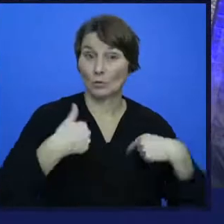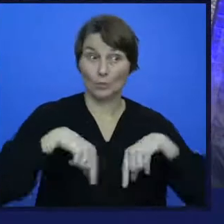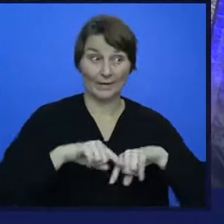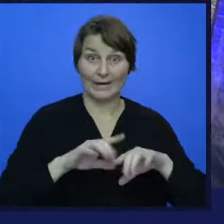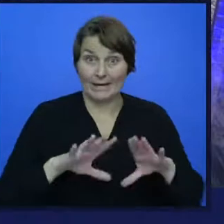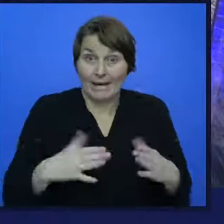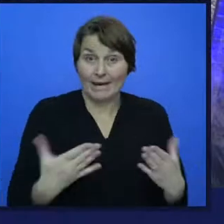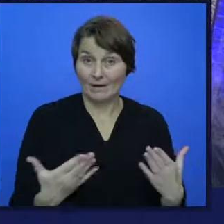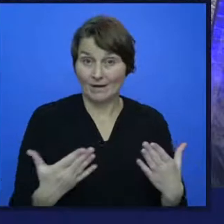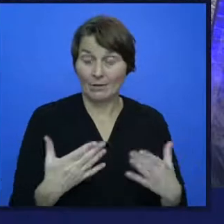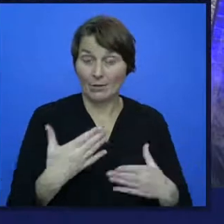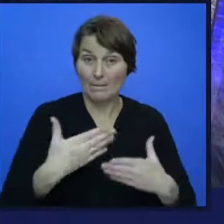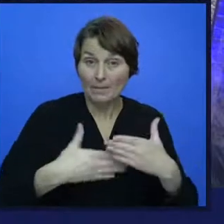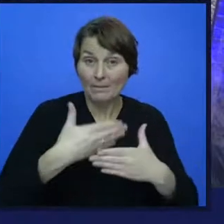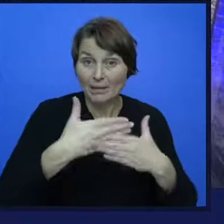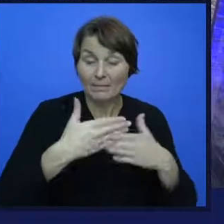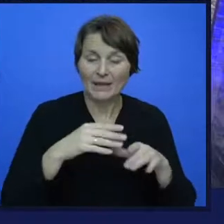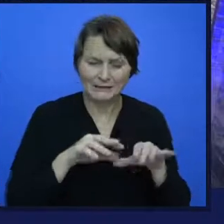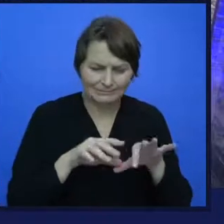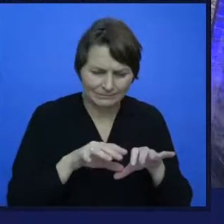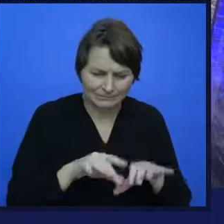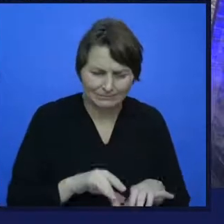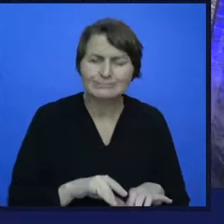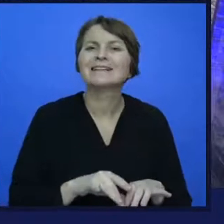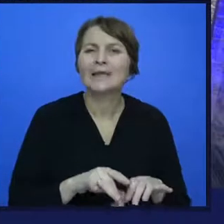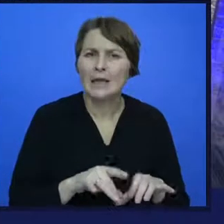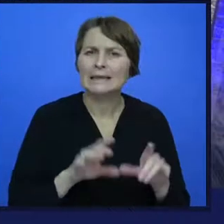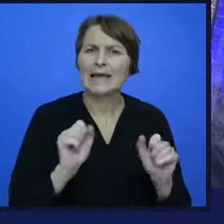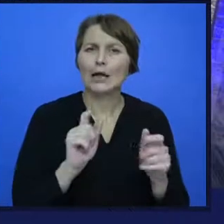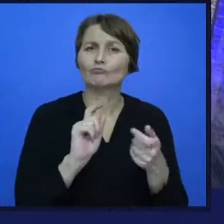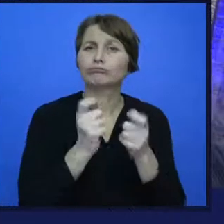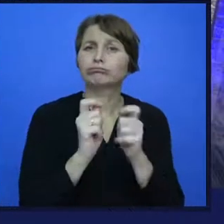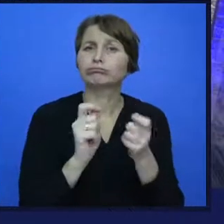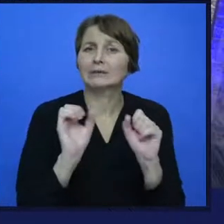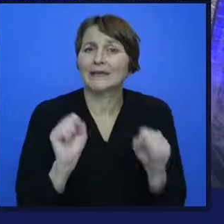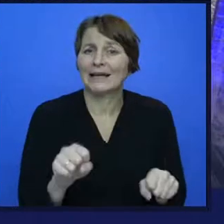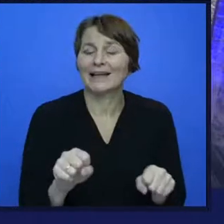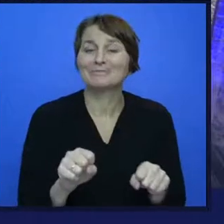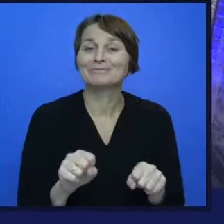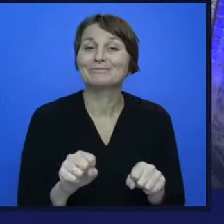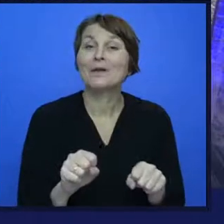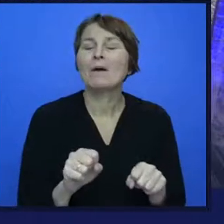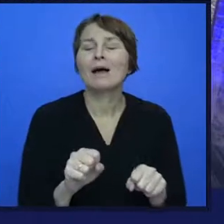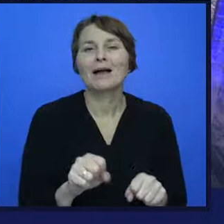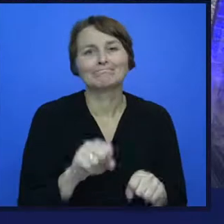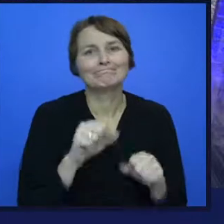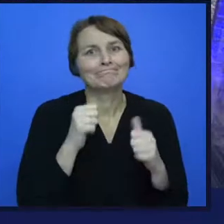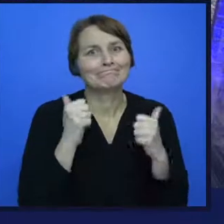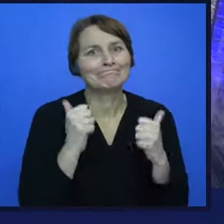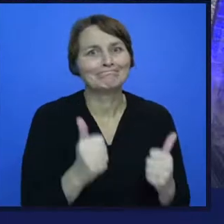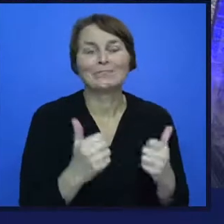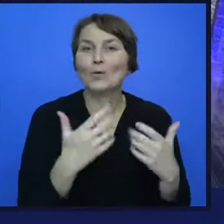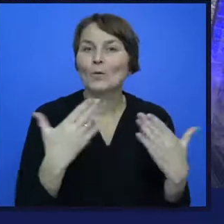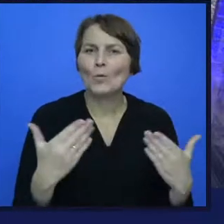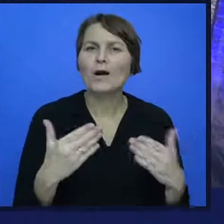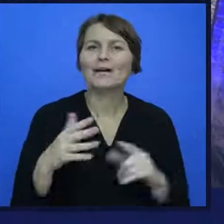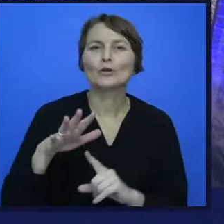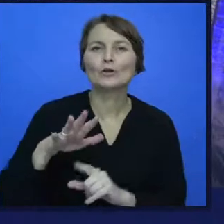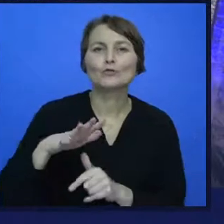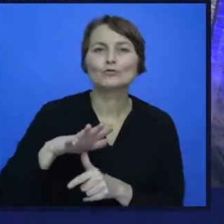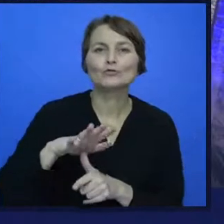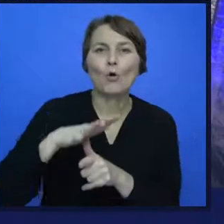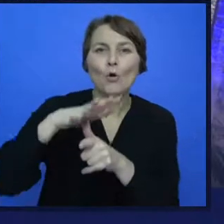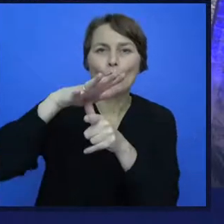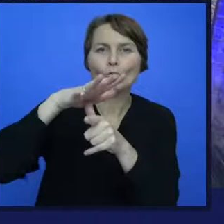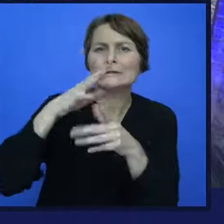can use them on any platform. And that's why I love showcasing the drone solution because it's evolved into so many things. And